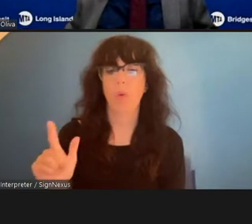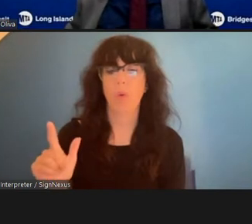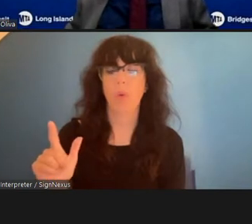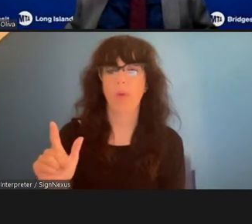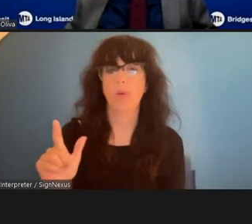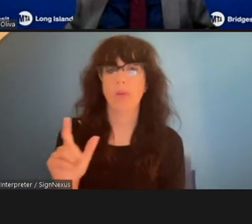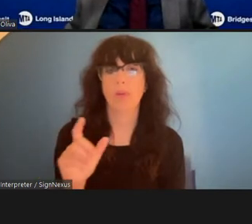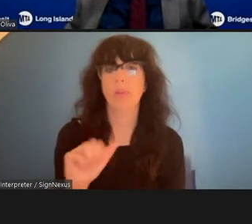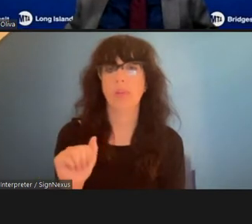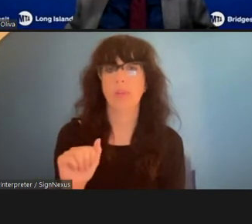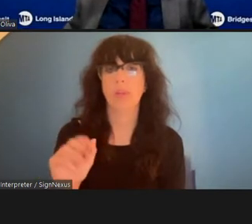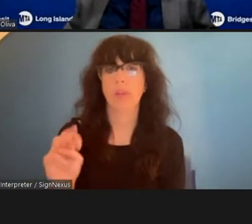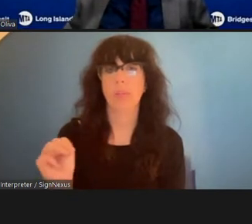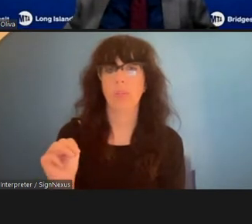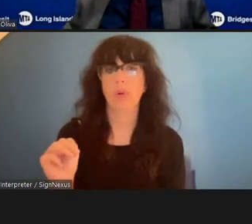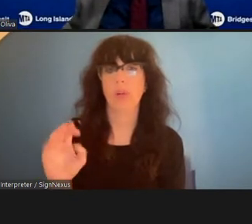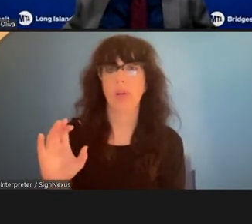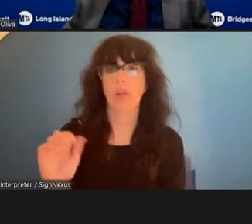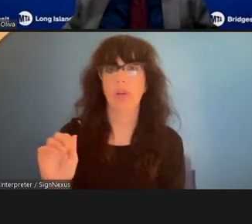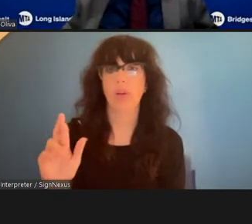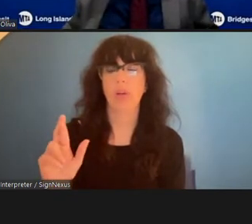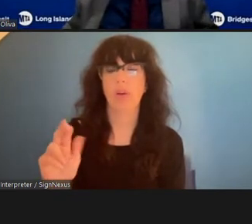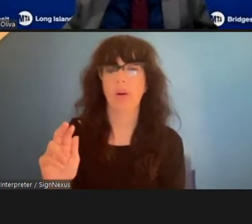ann marie carbino